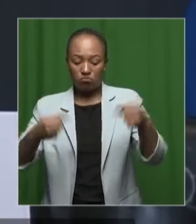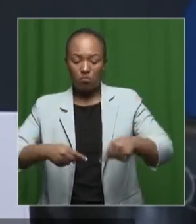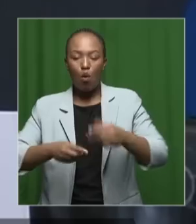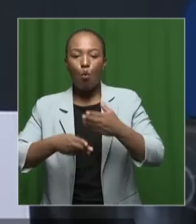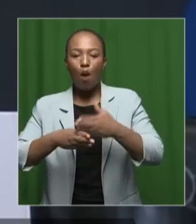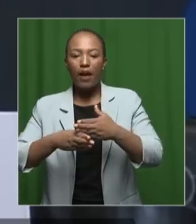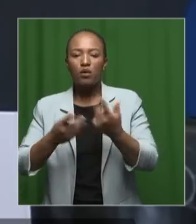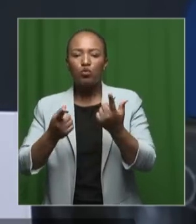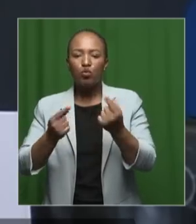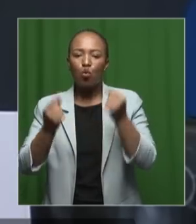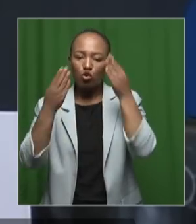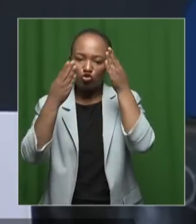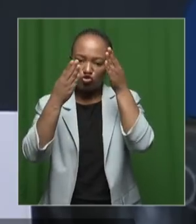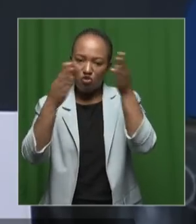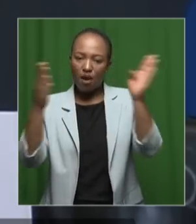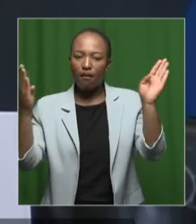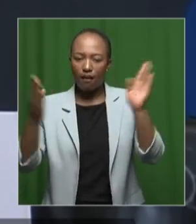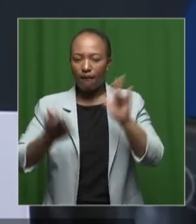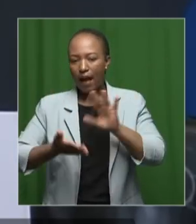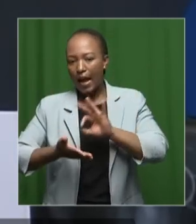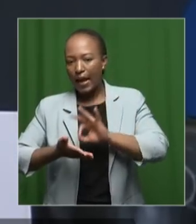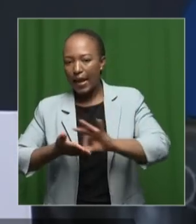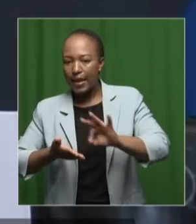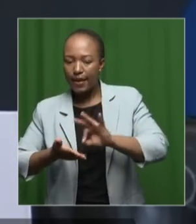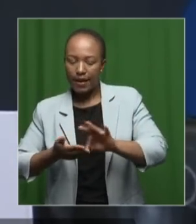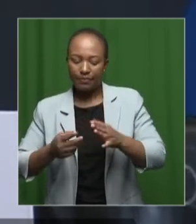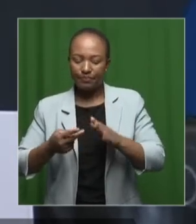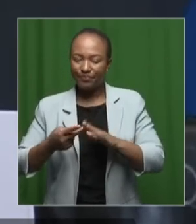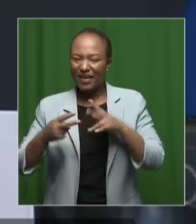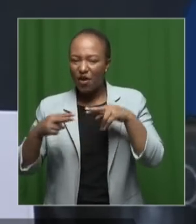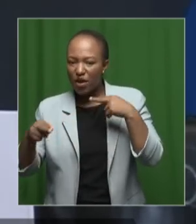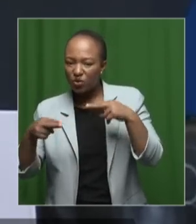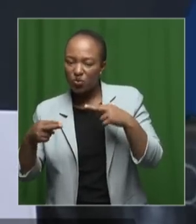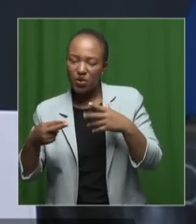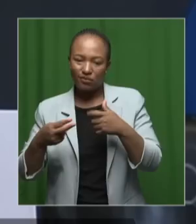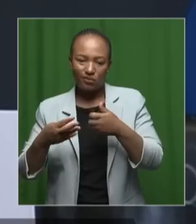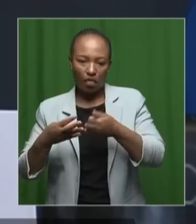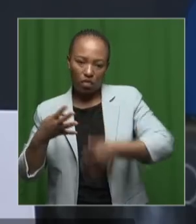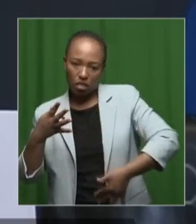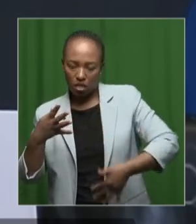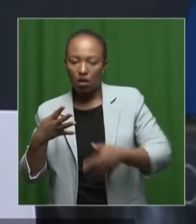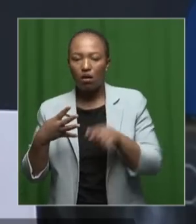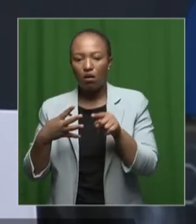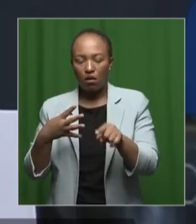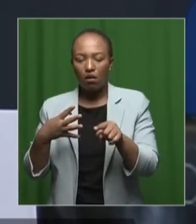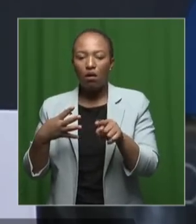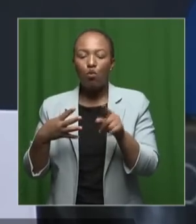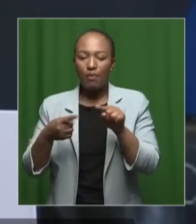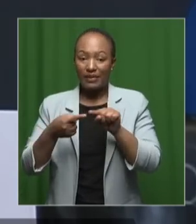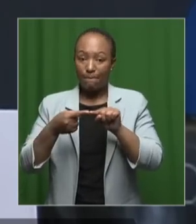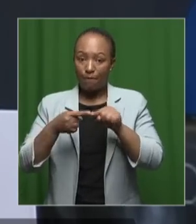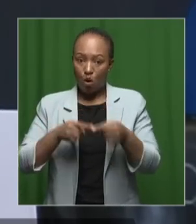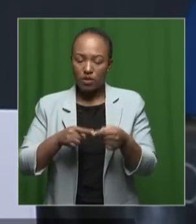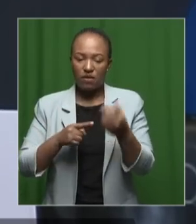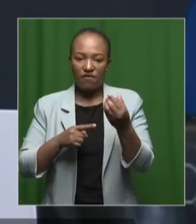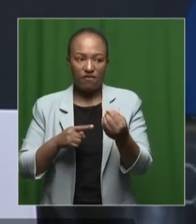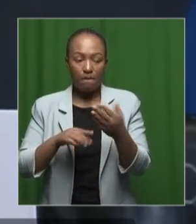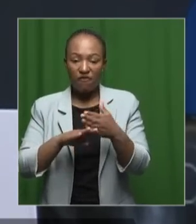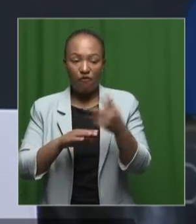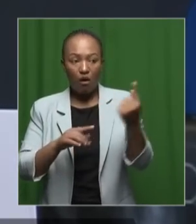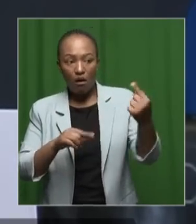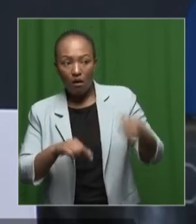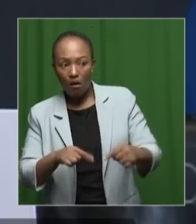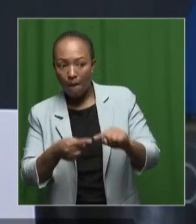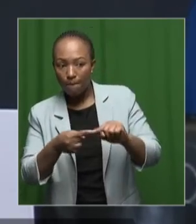And the points are going to be, we are going to put them out in the public, to gazette them for